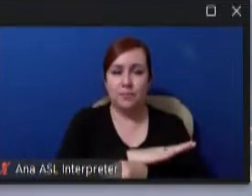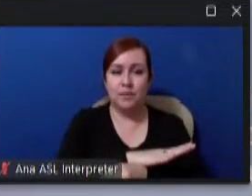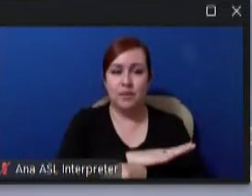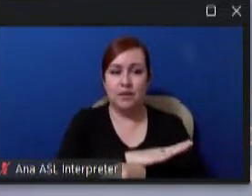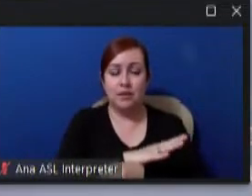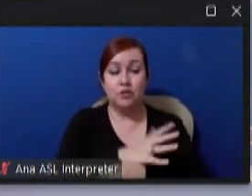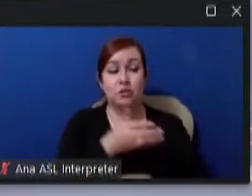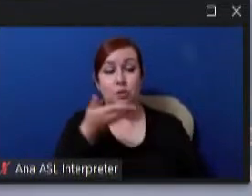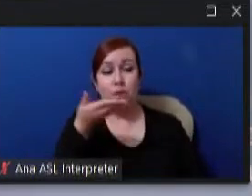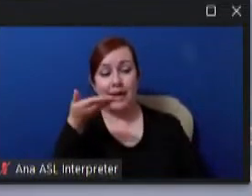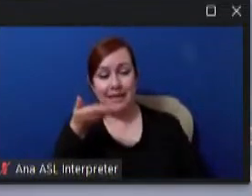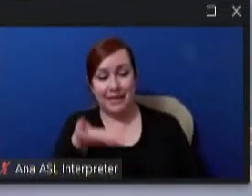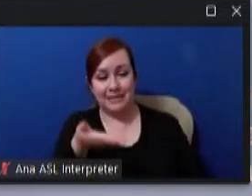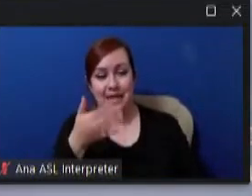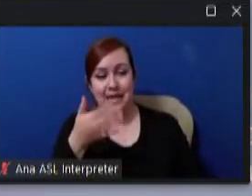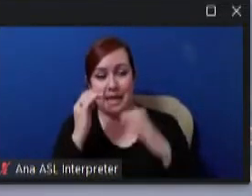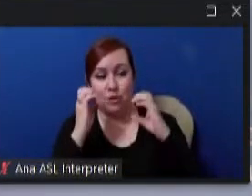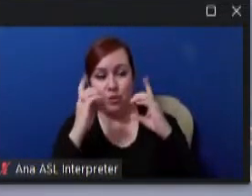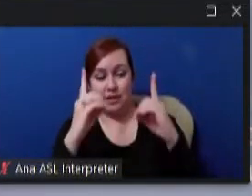education.